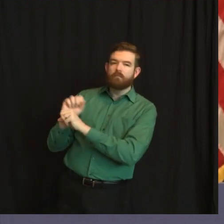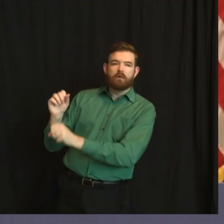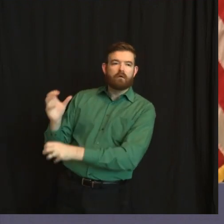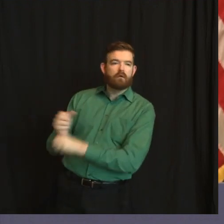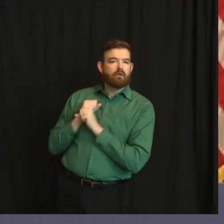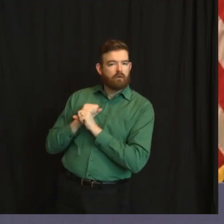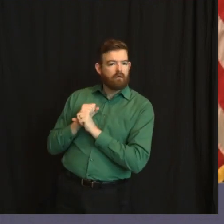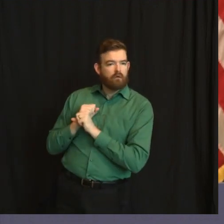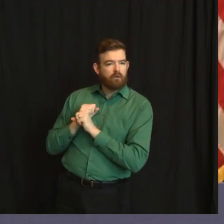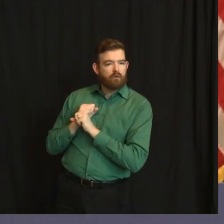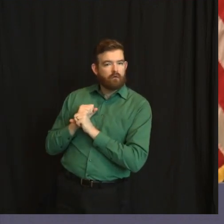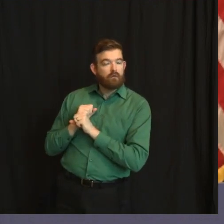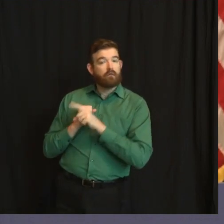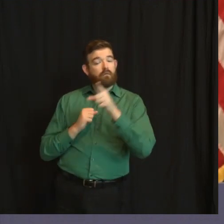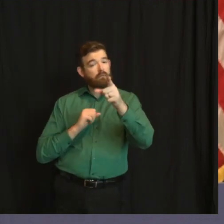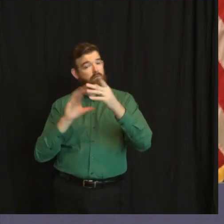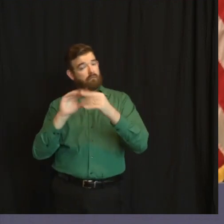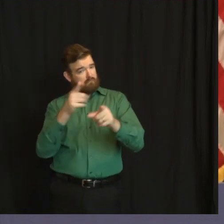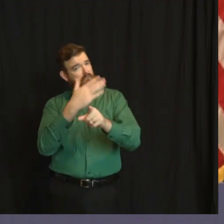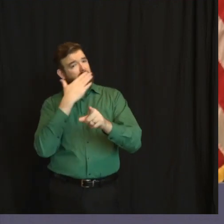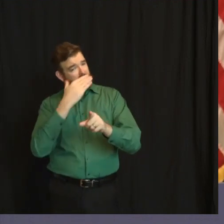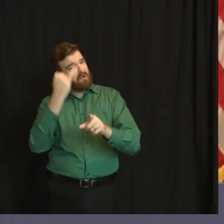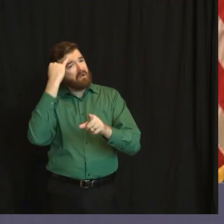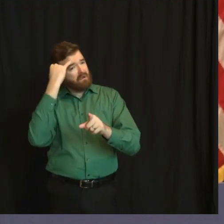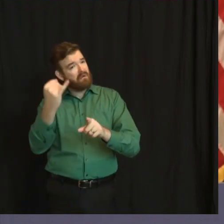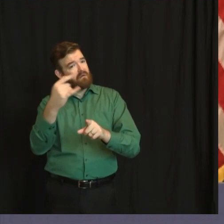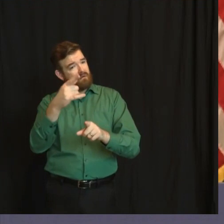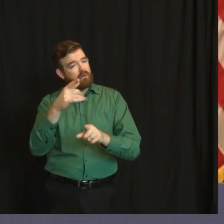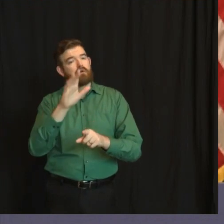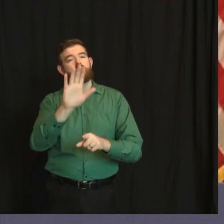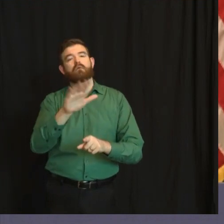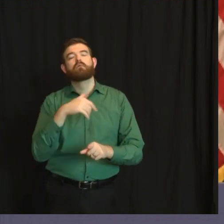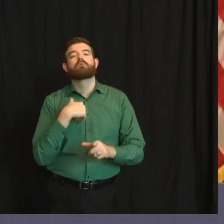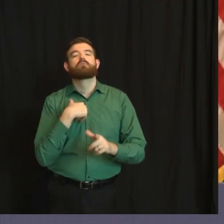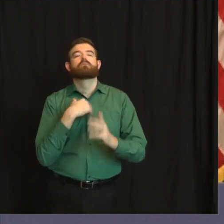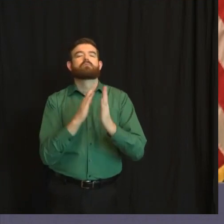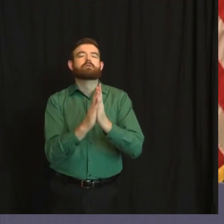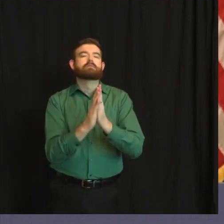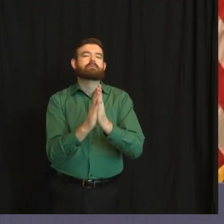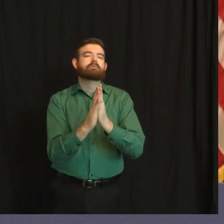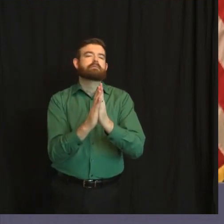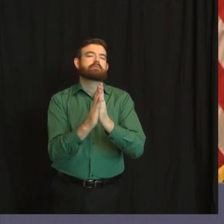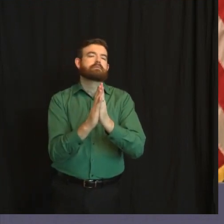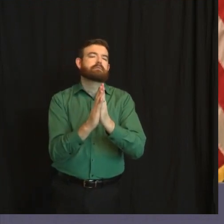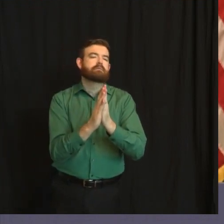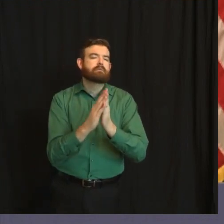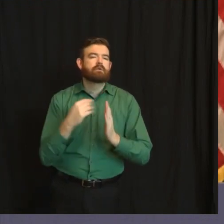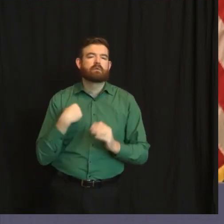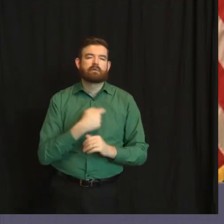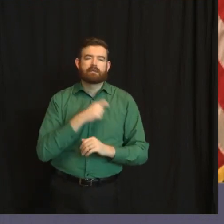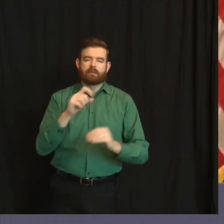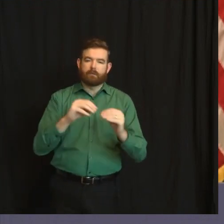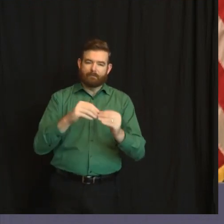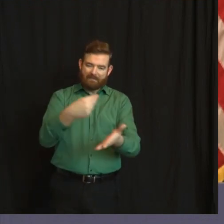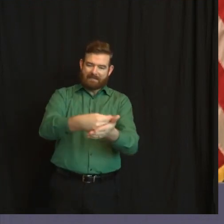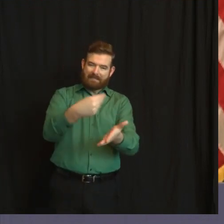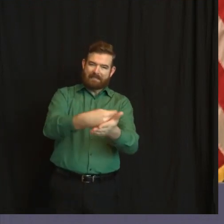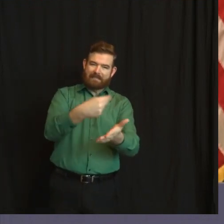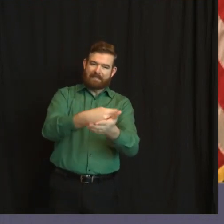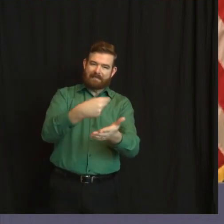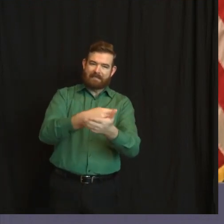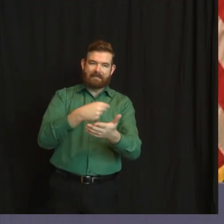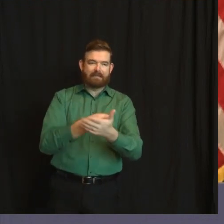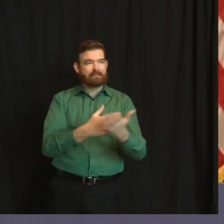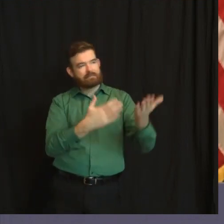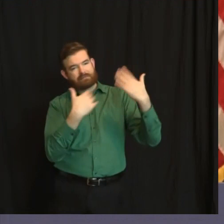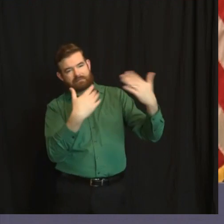good one. And I would just reiterate my plea of almost every day now is we need more money. We need to have the